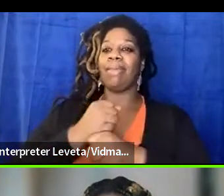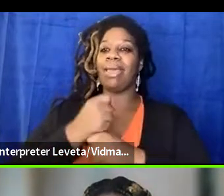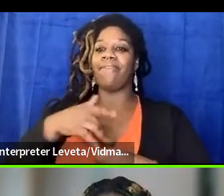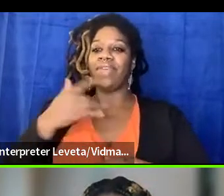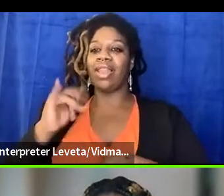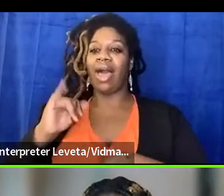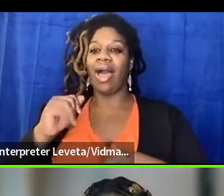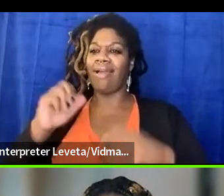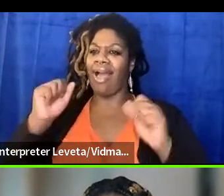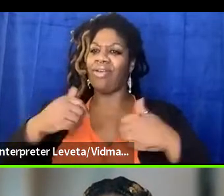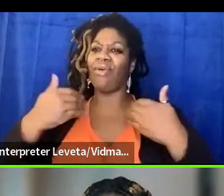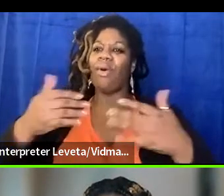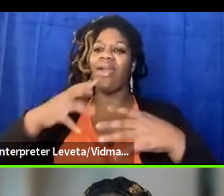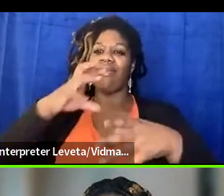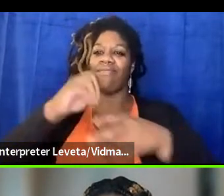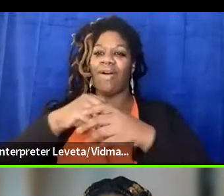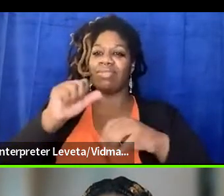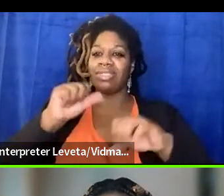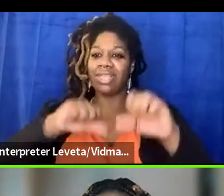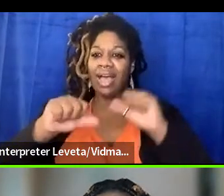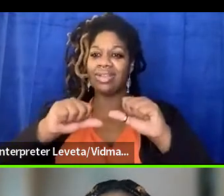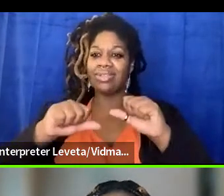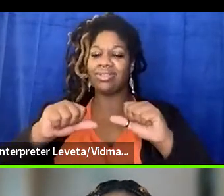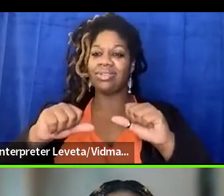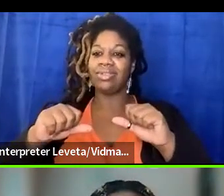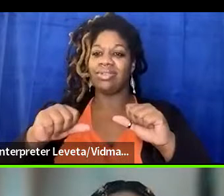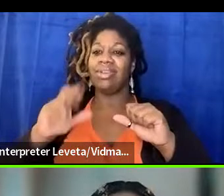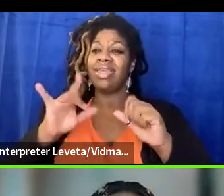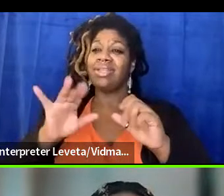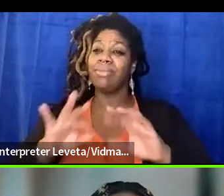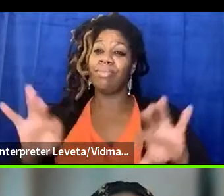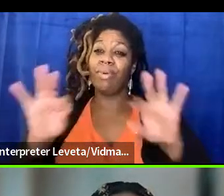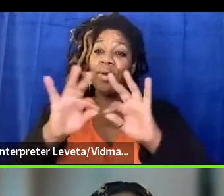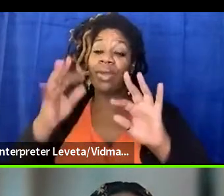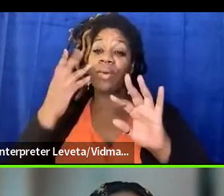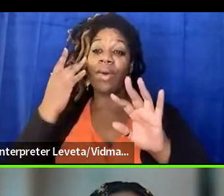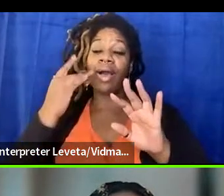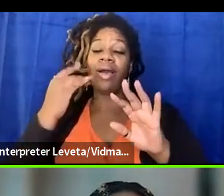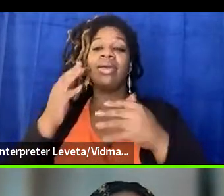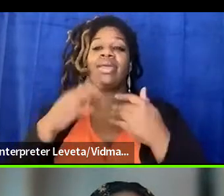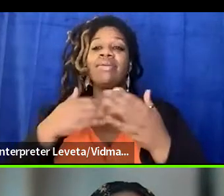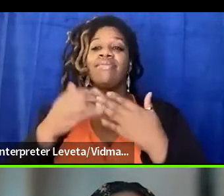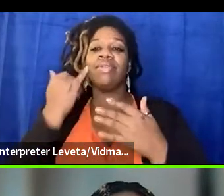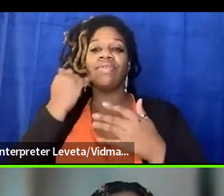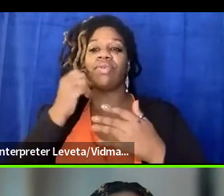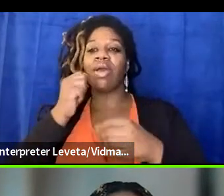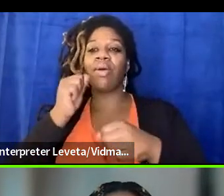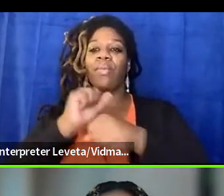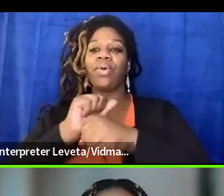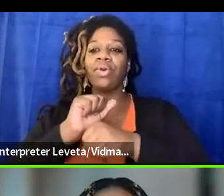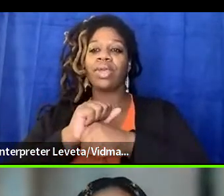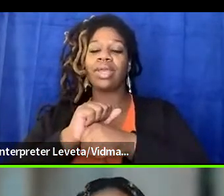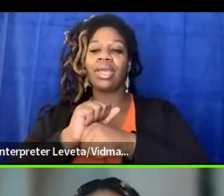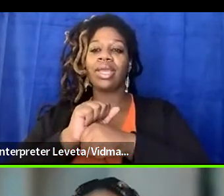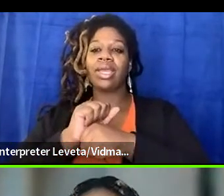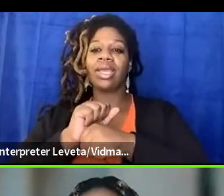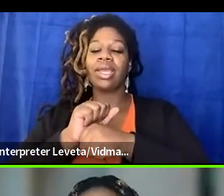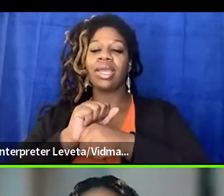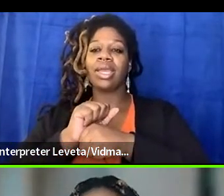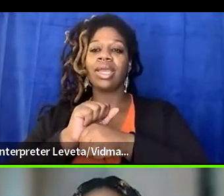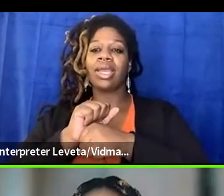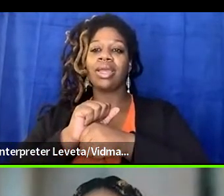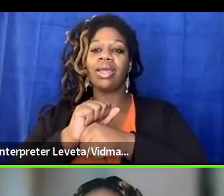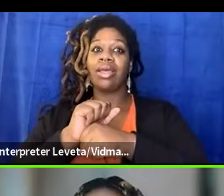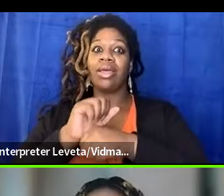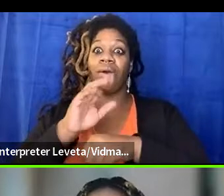which I felt like was key because even if you're not working on necessarily the exact project